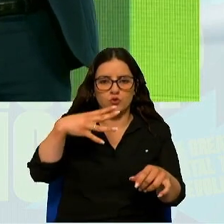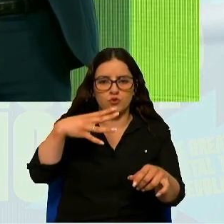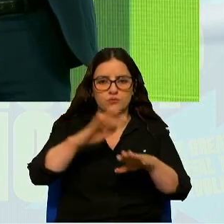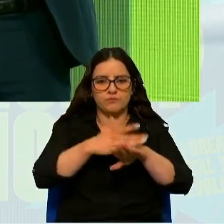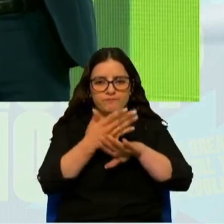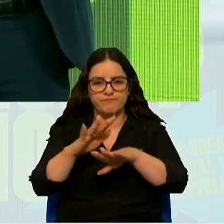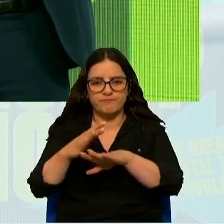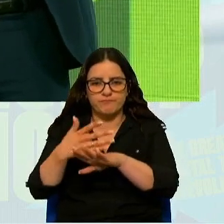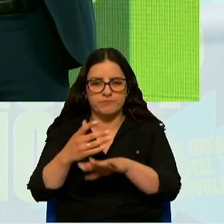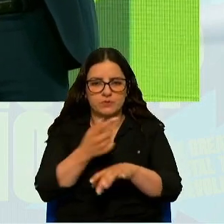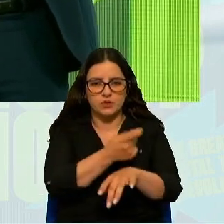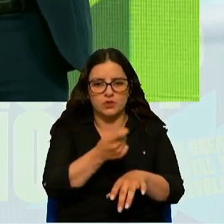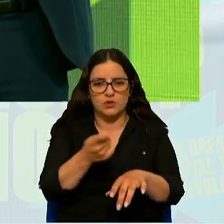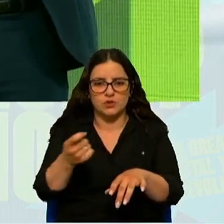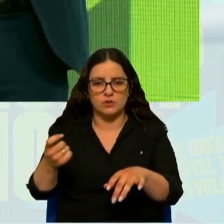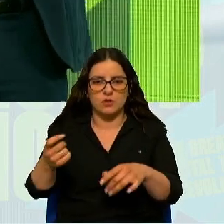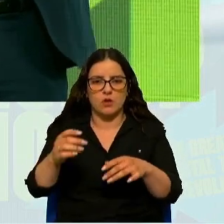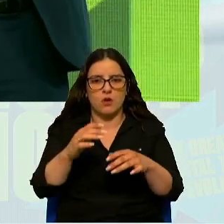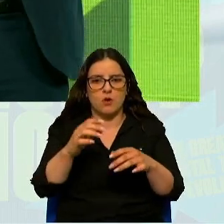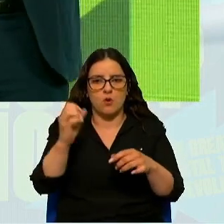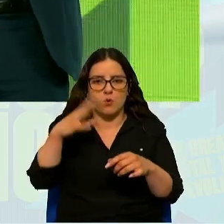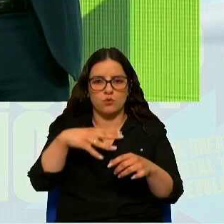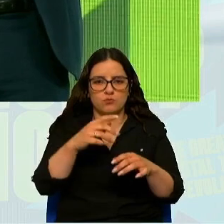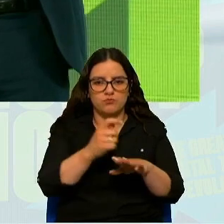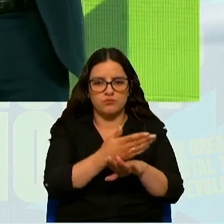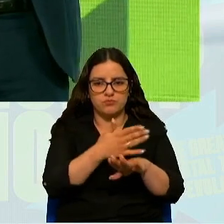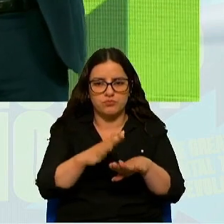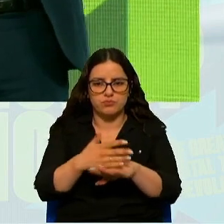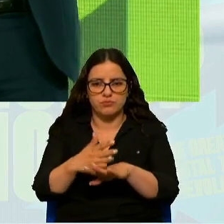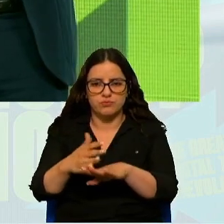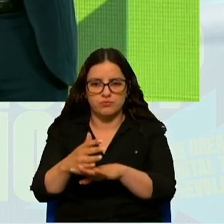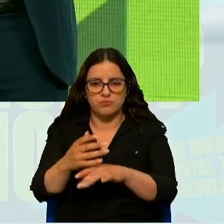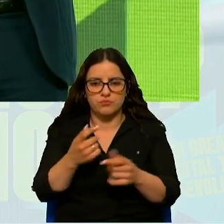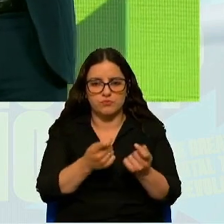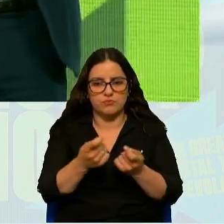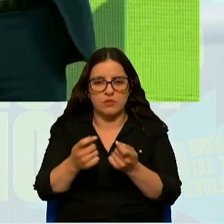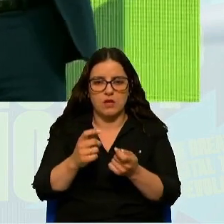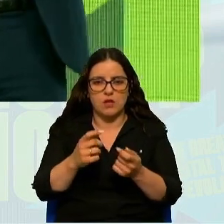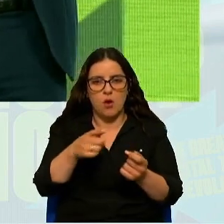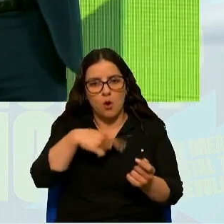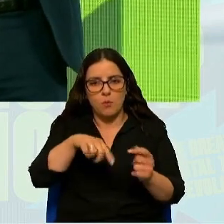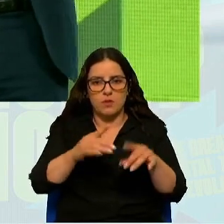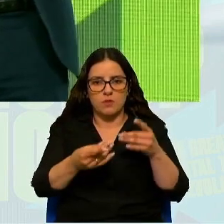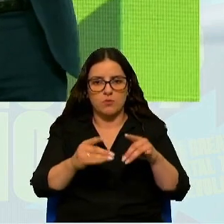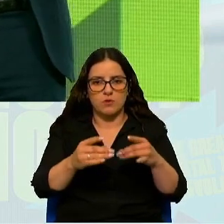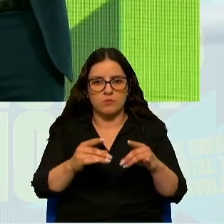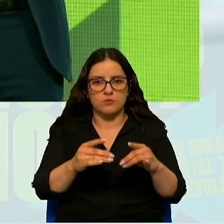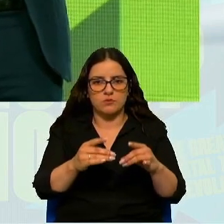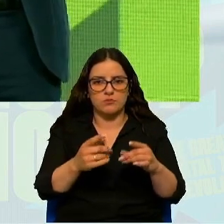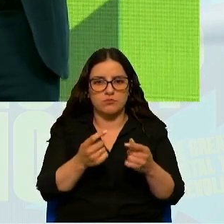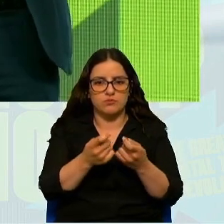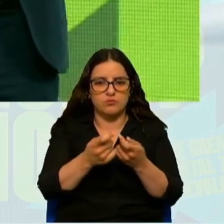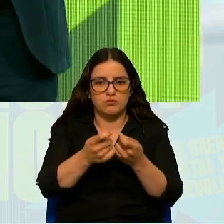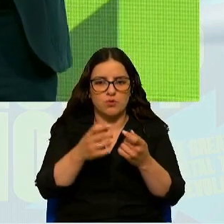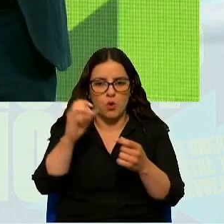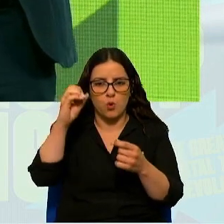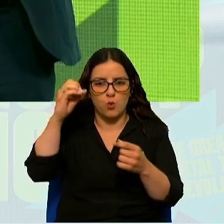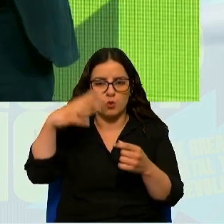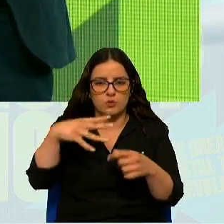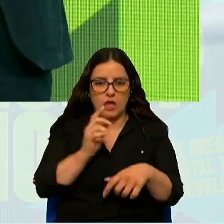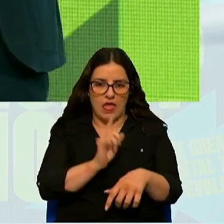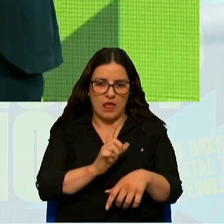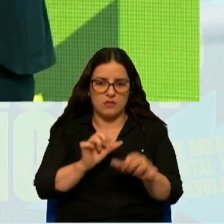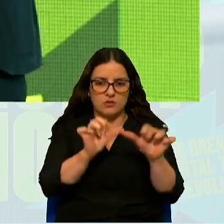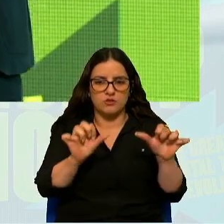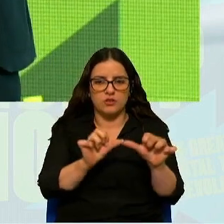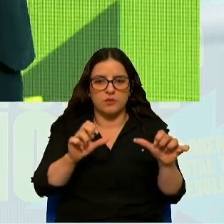into light particles. And for us, these are quantic systems. That is what we manipulate, are